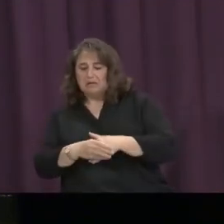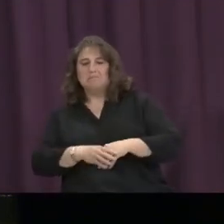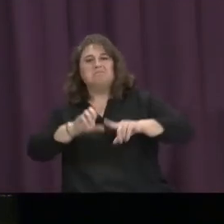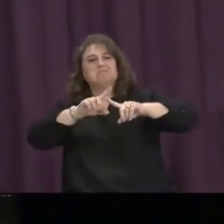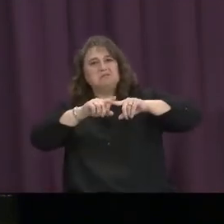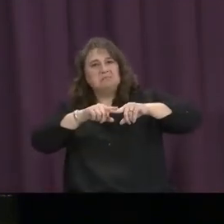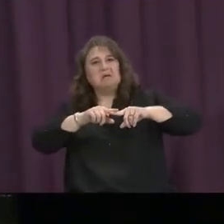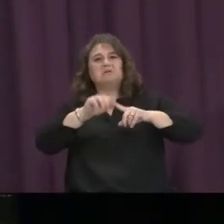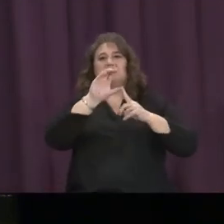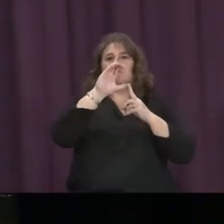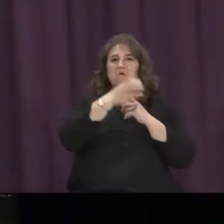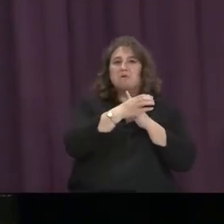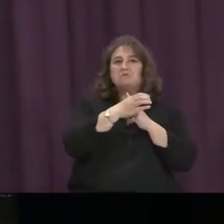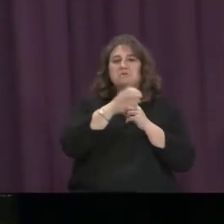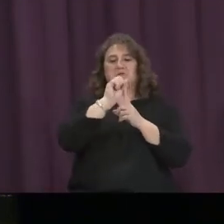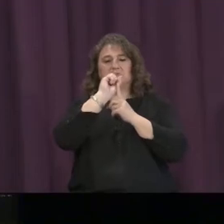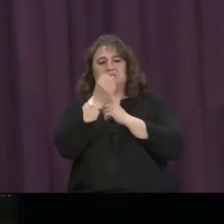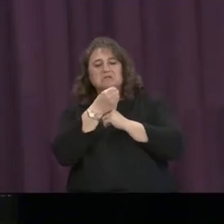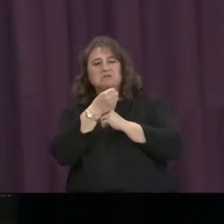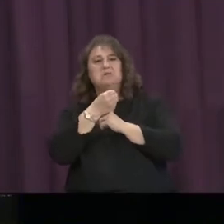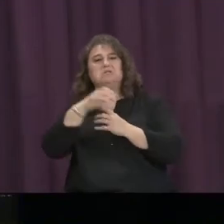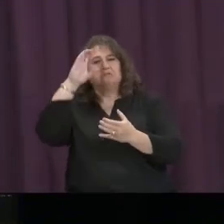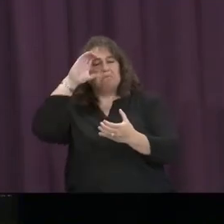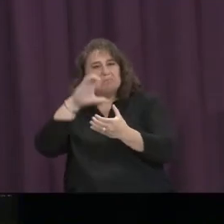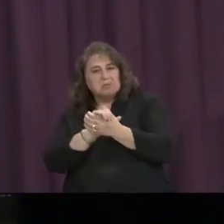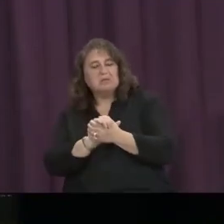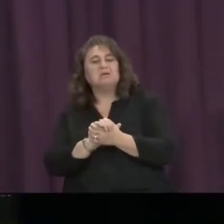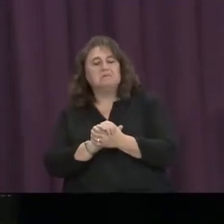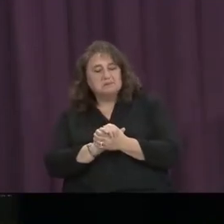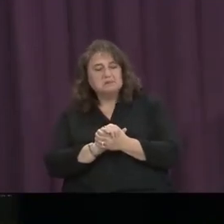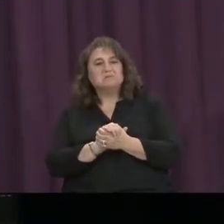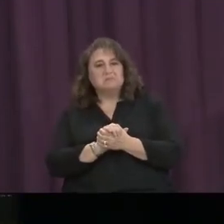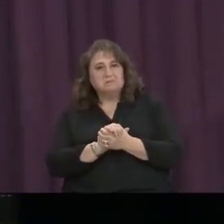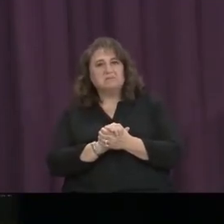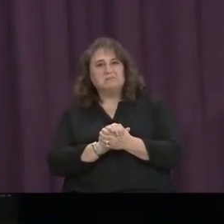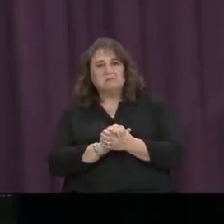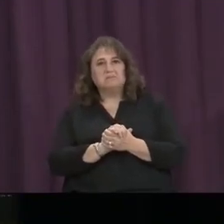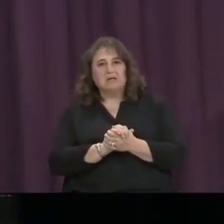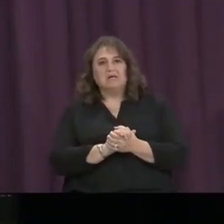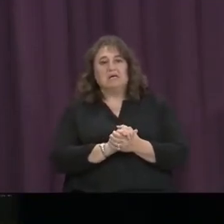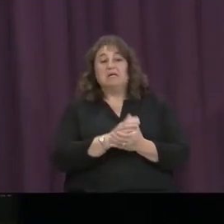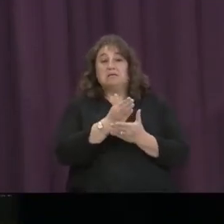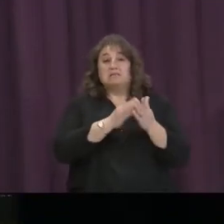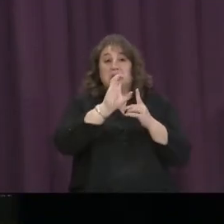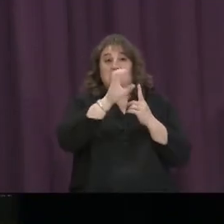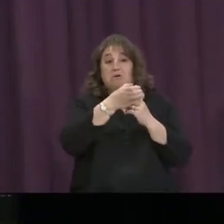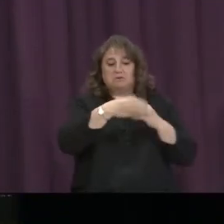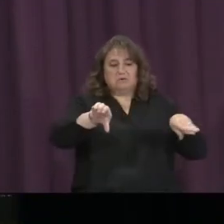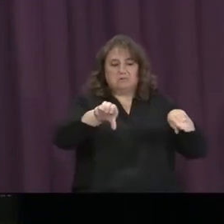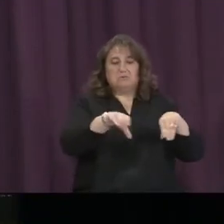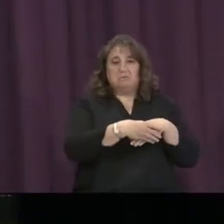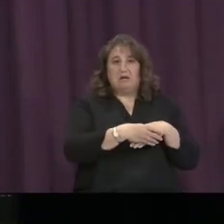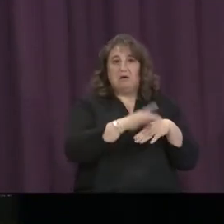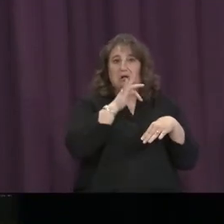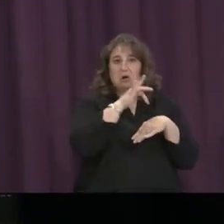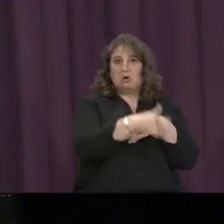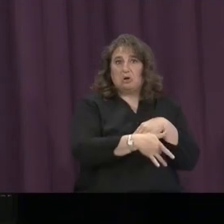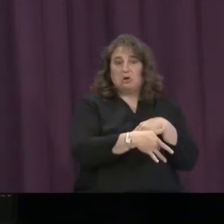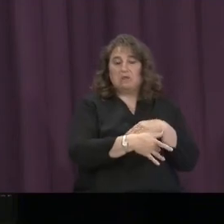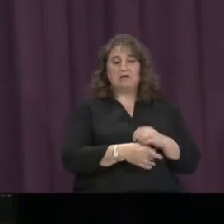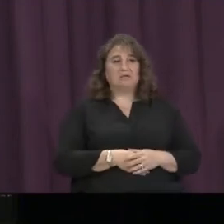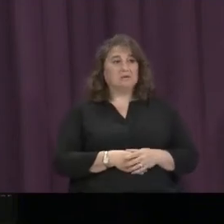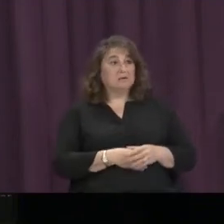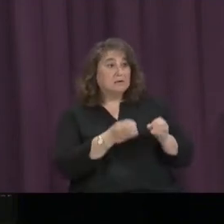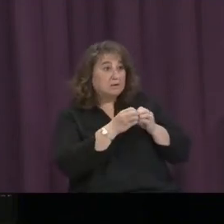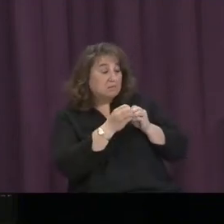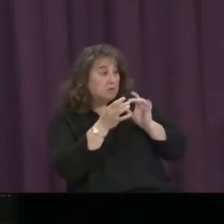depends on the culture. Right. The belief system. Right. A lot of different cultures get married way sooner. All right. Anything else on that,